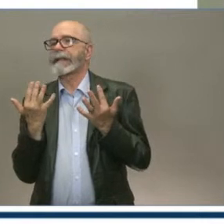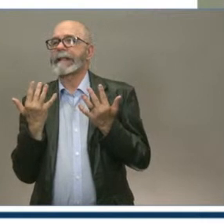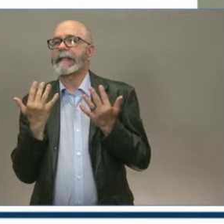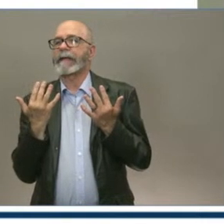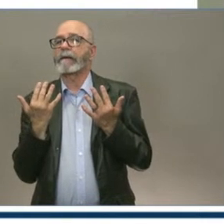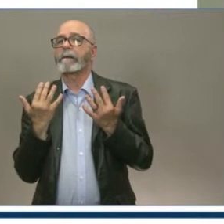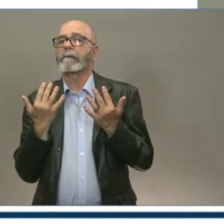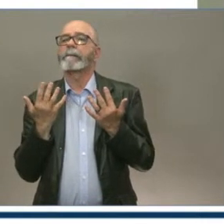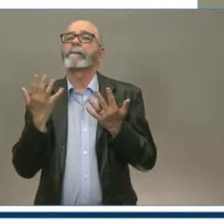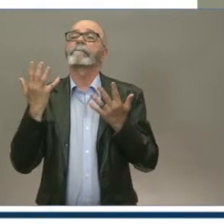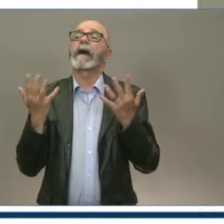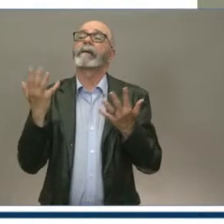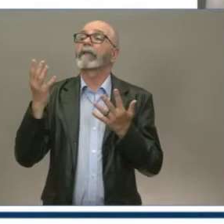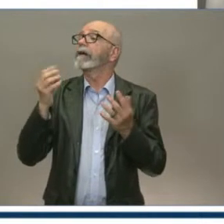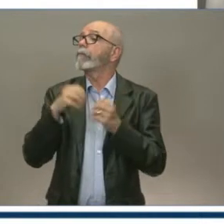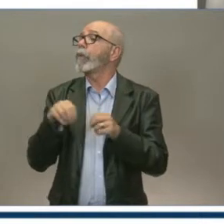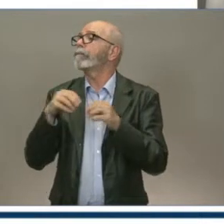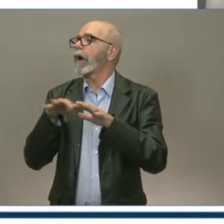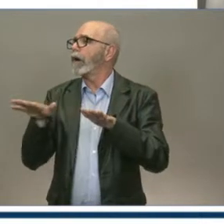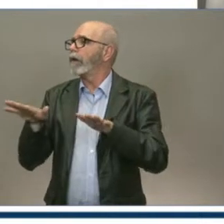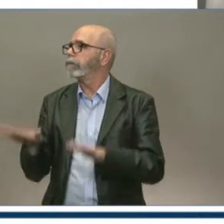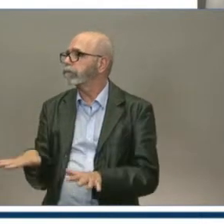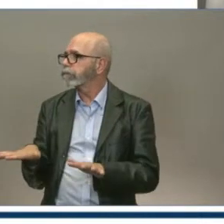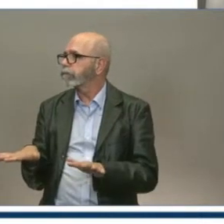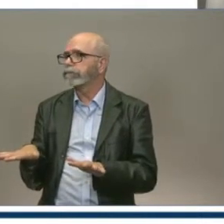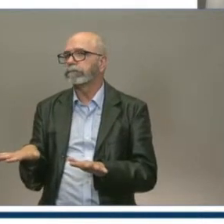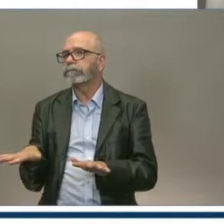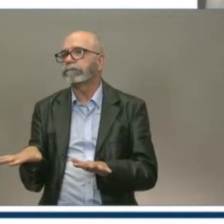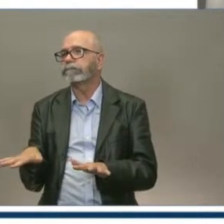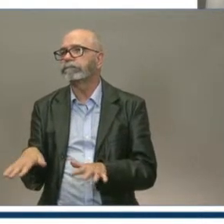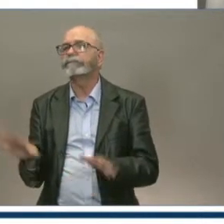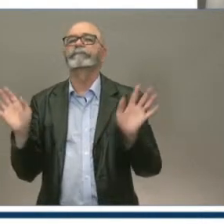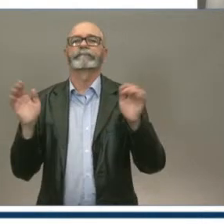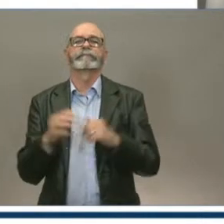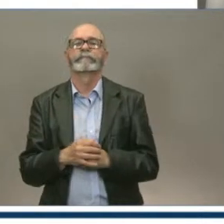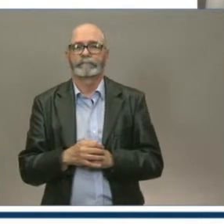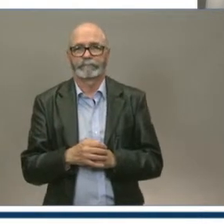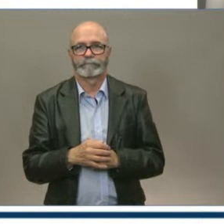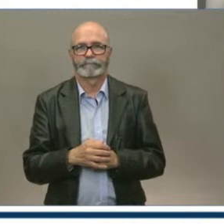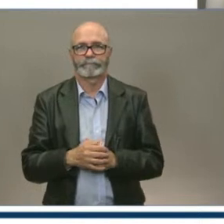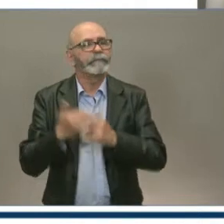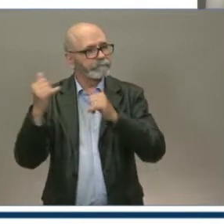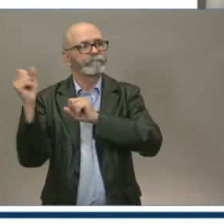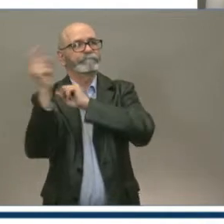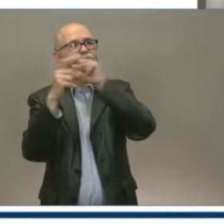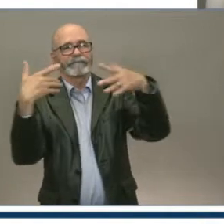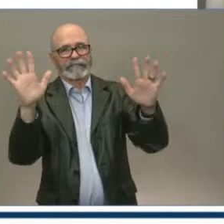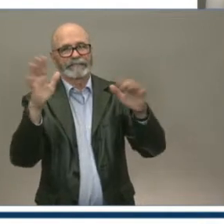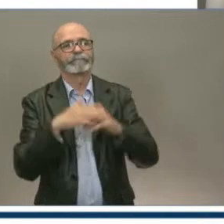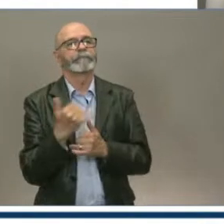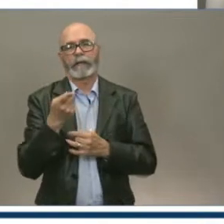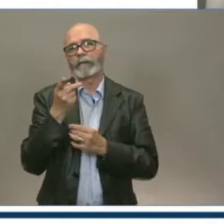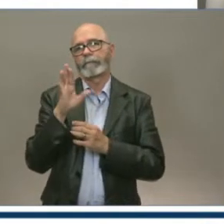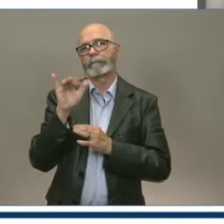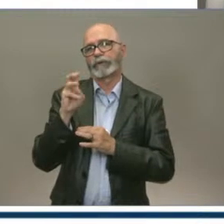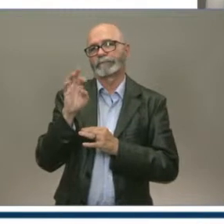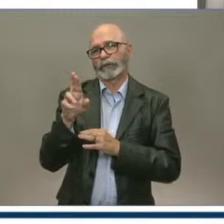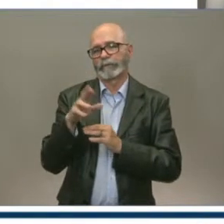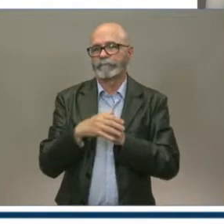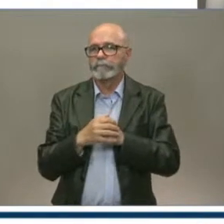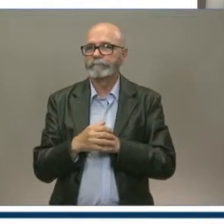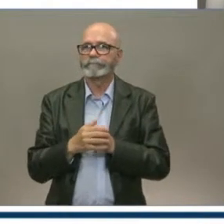relaxed. That's all the time we have for questions today. Go ahead, Premier. Thank you. I just want to close by giving a special shout out to those that